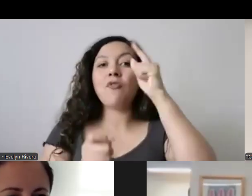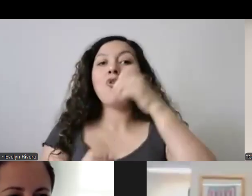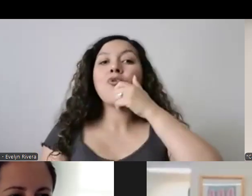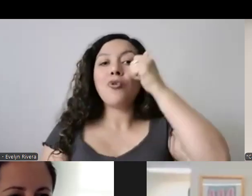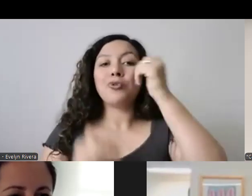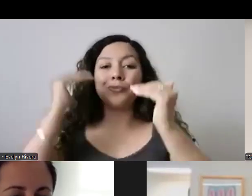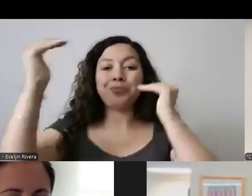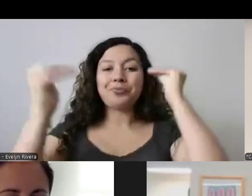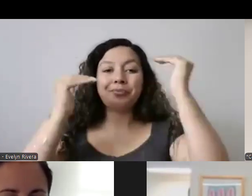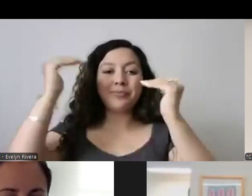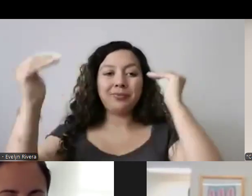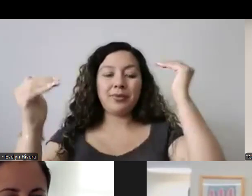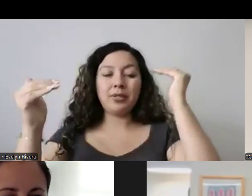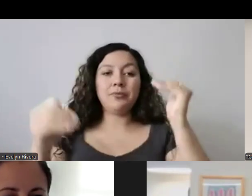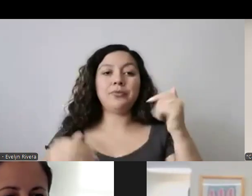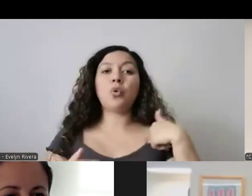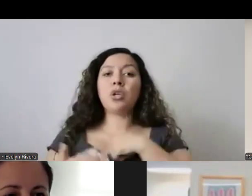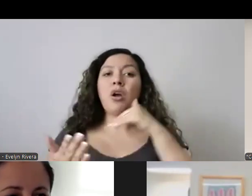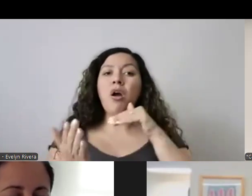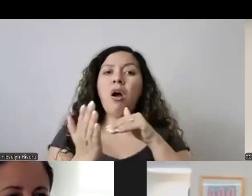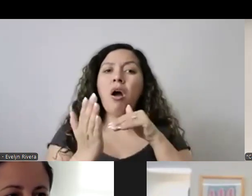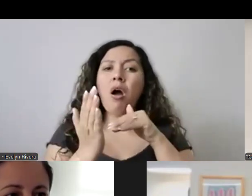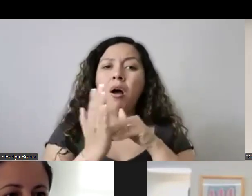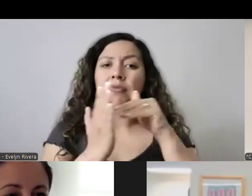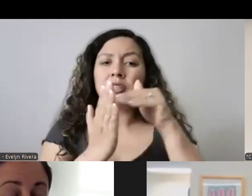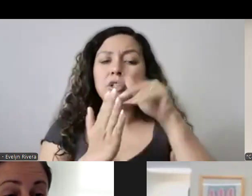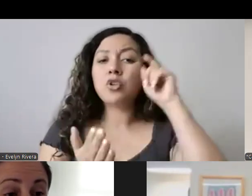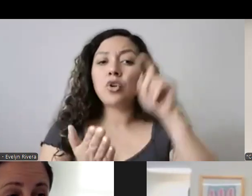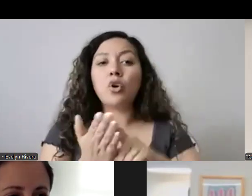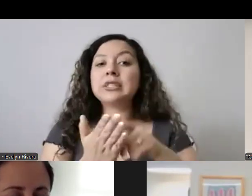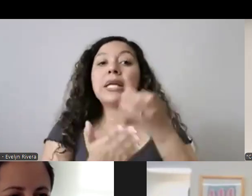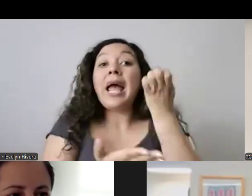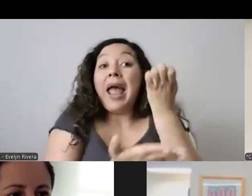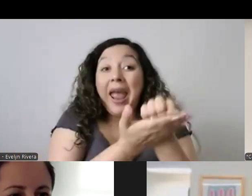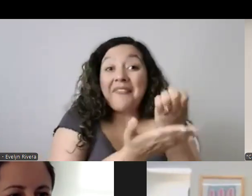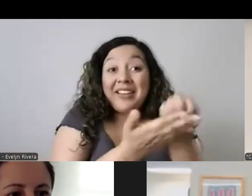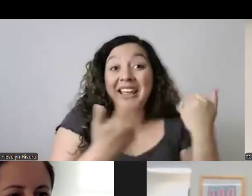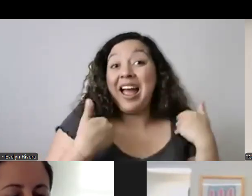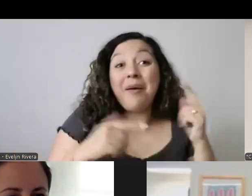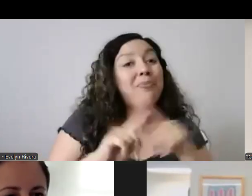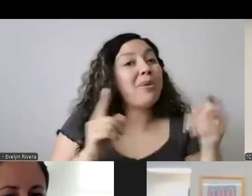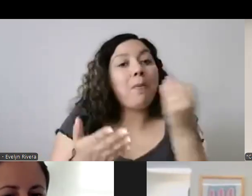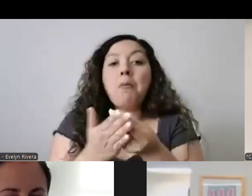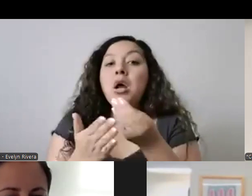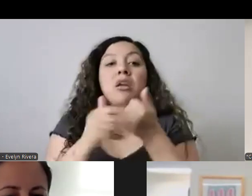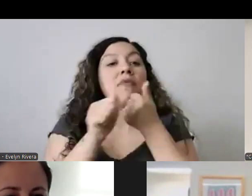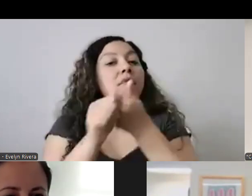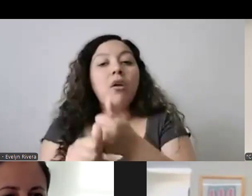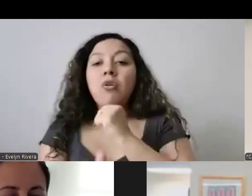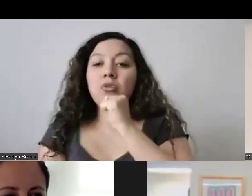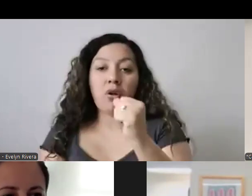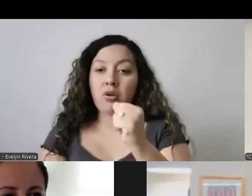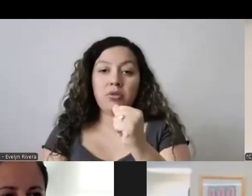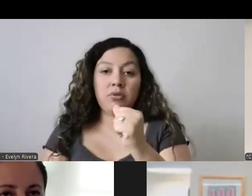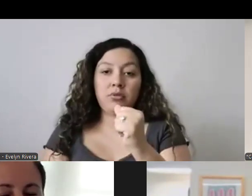programs, but as we often know, sometimes even though we have evidence, the money doesn't follow, and there is more work to be